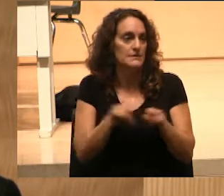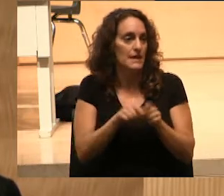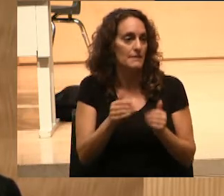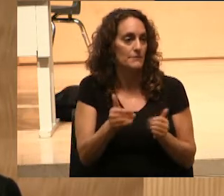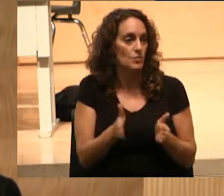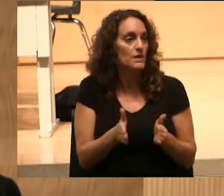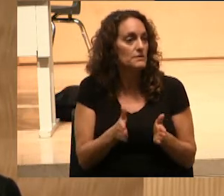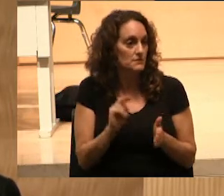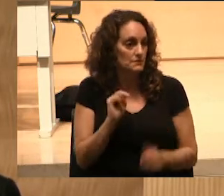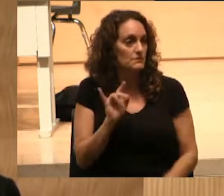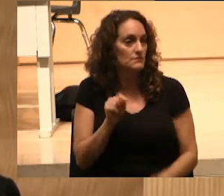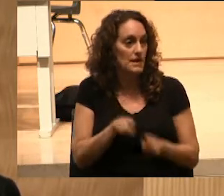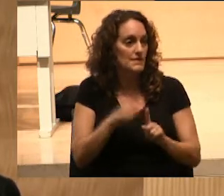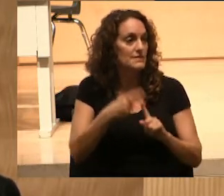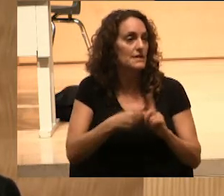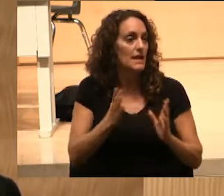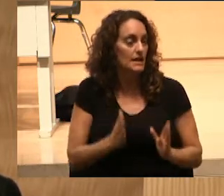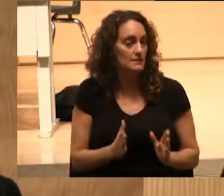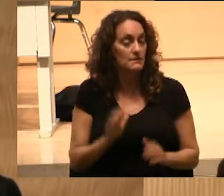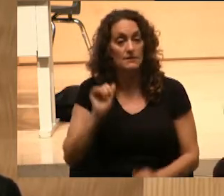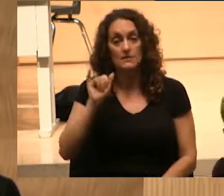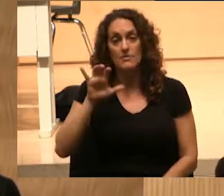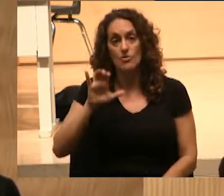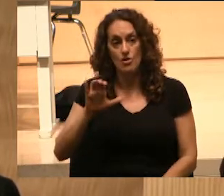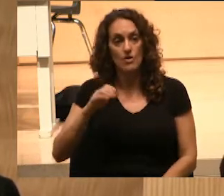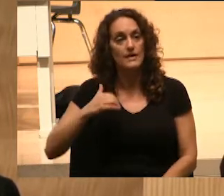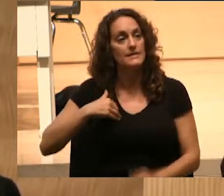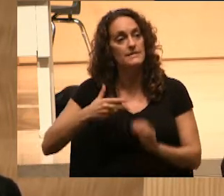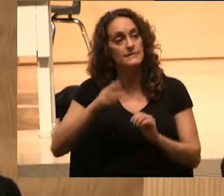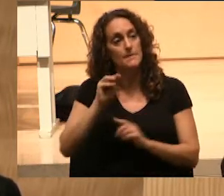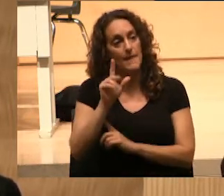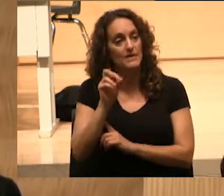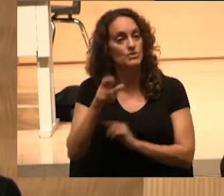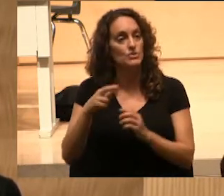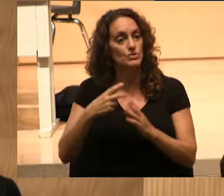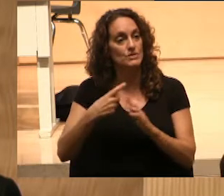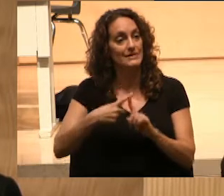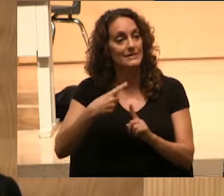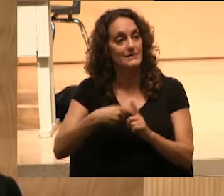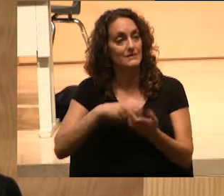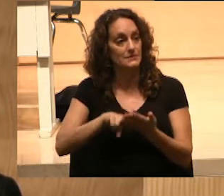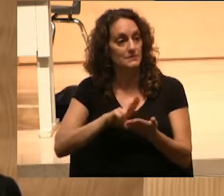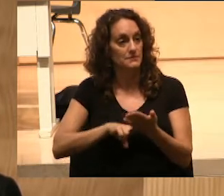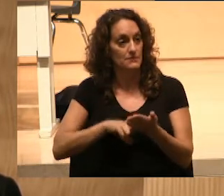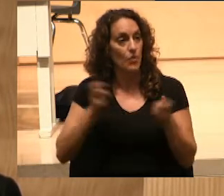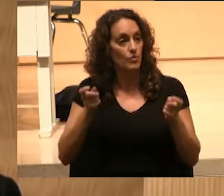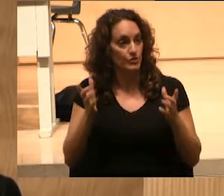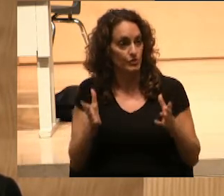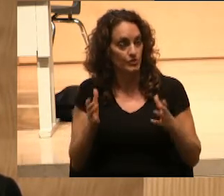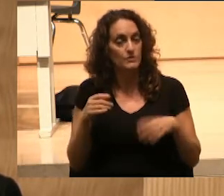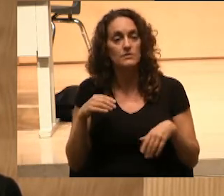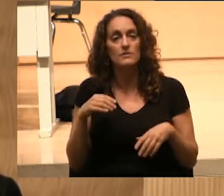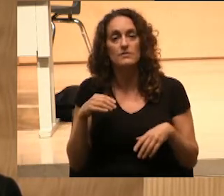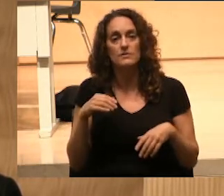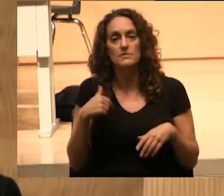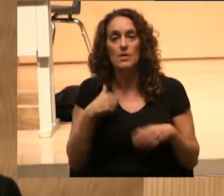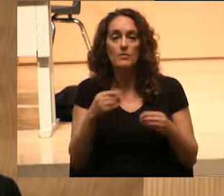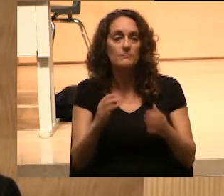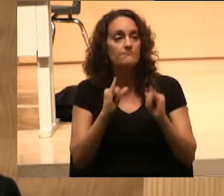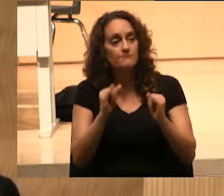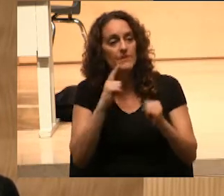the tenants. The ARC is a master leaseholder for this, and the instruction provided